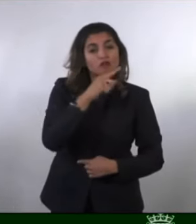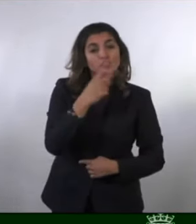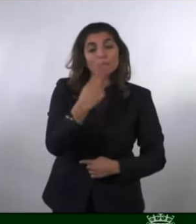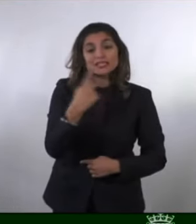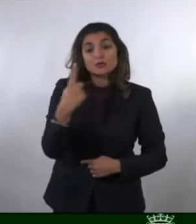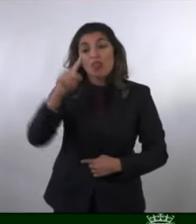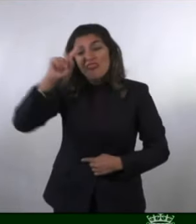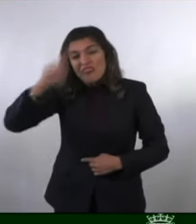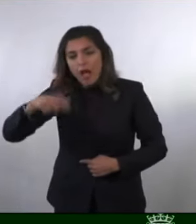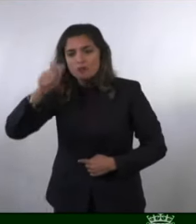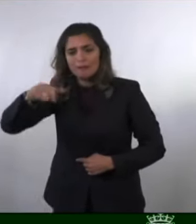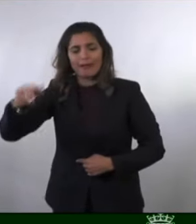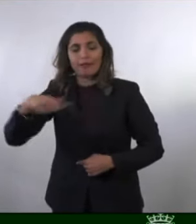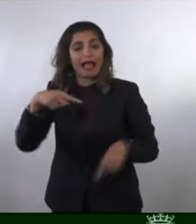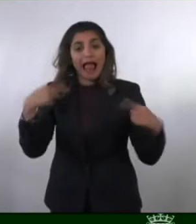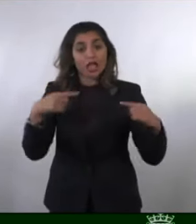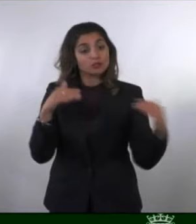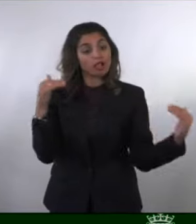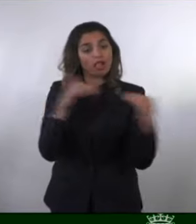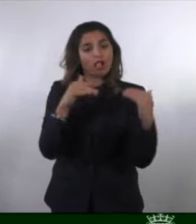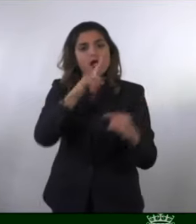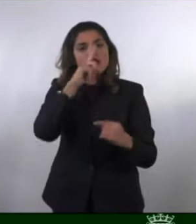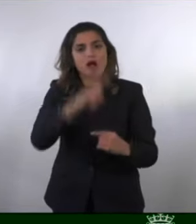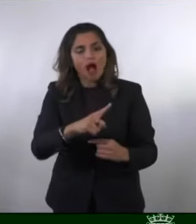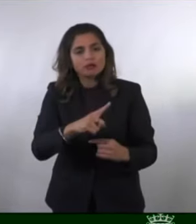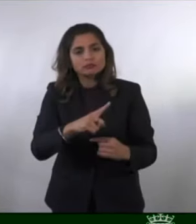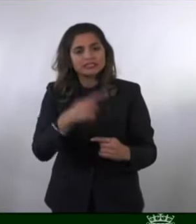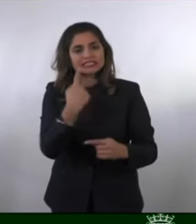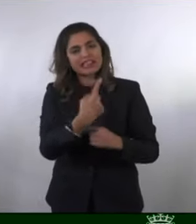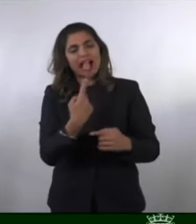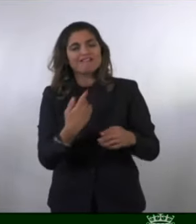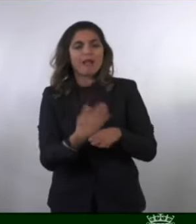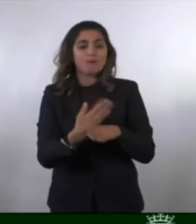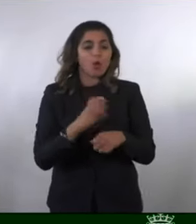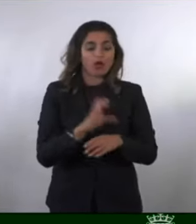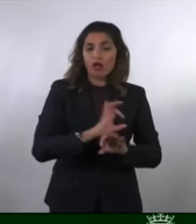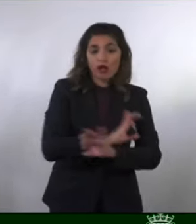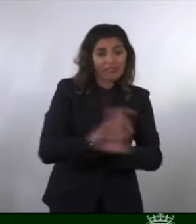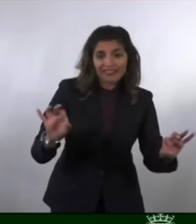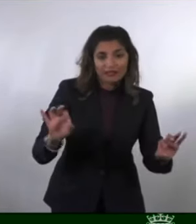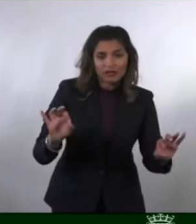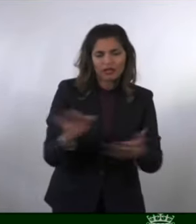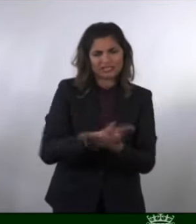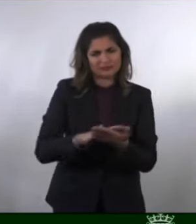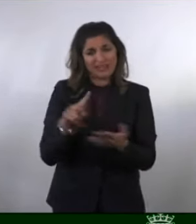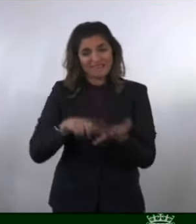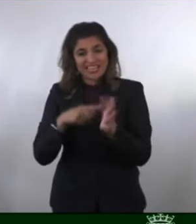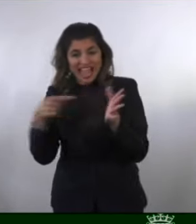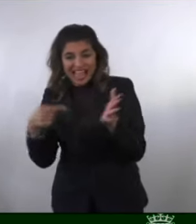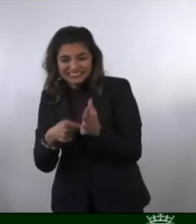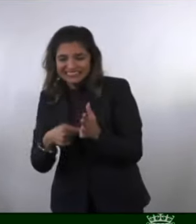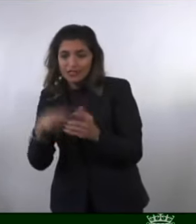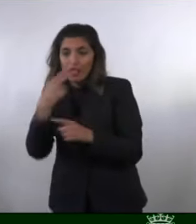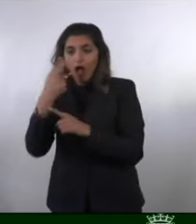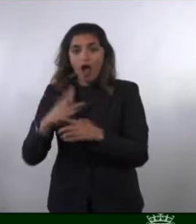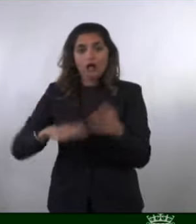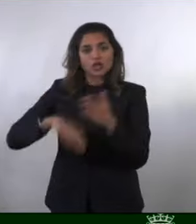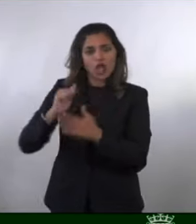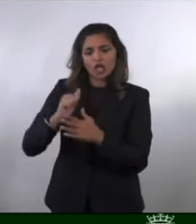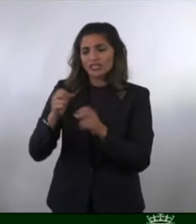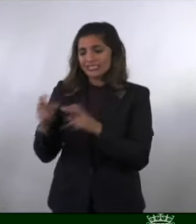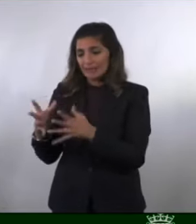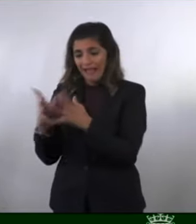121,000 people. Now, they're not going to be helped by VAT cuts or bounce back loans or the art and culture scheme. What they need